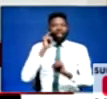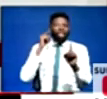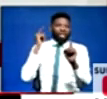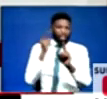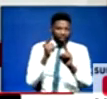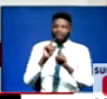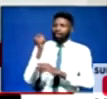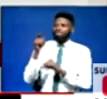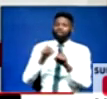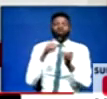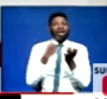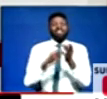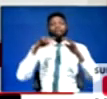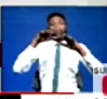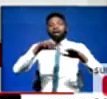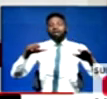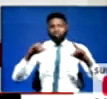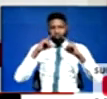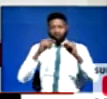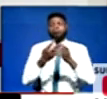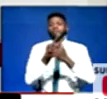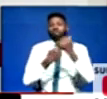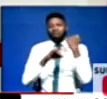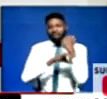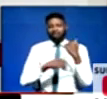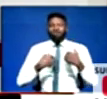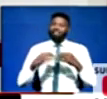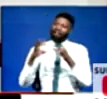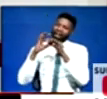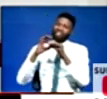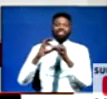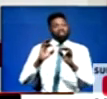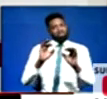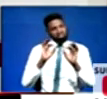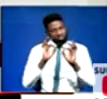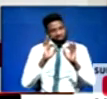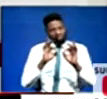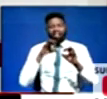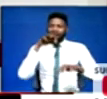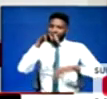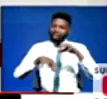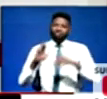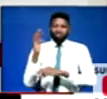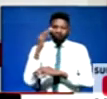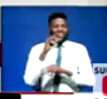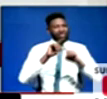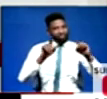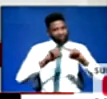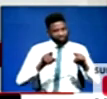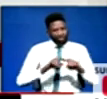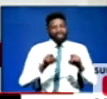nations. They say both countries are endowed with a rich culture, unique safari and beaches, tourism products, as well as